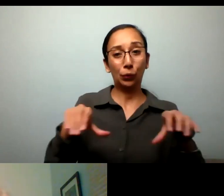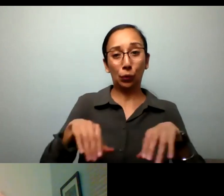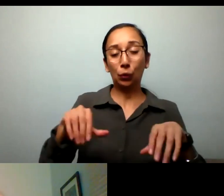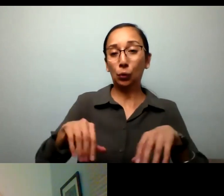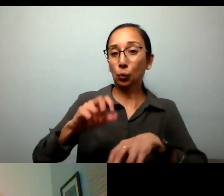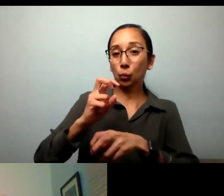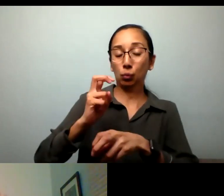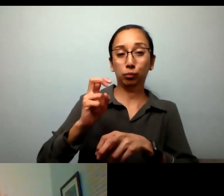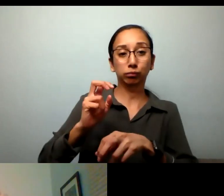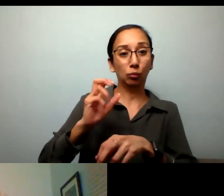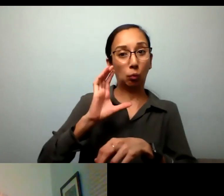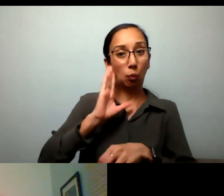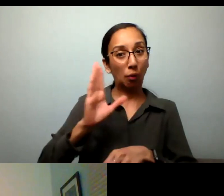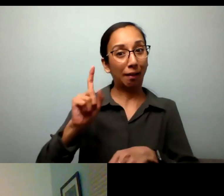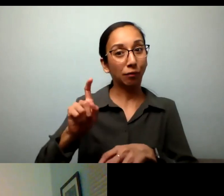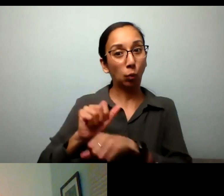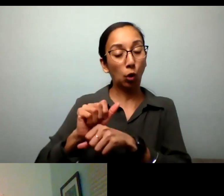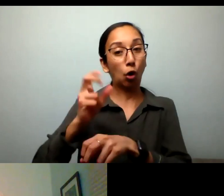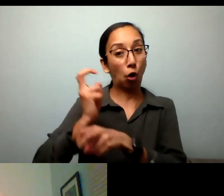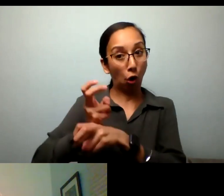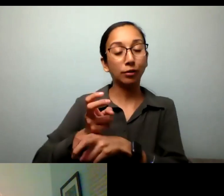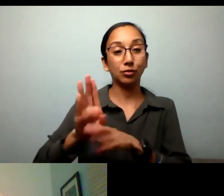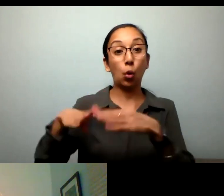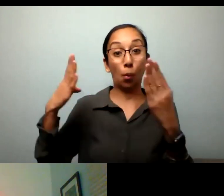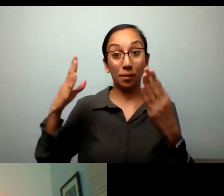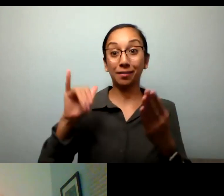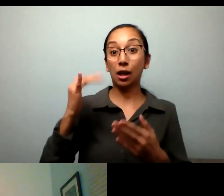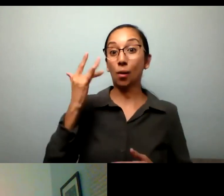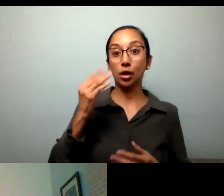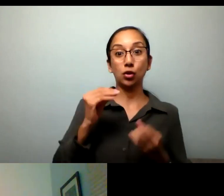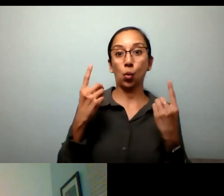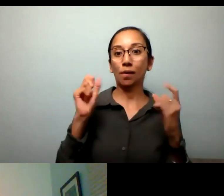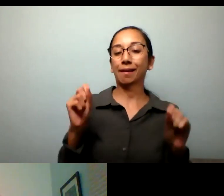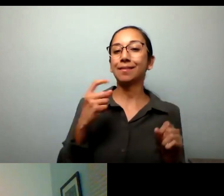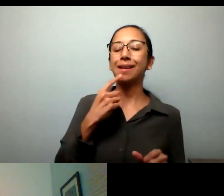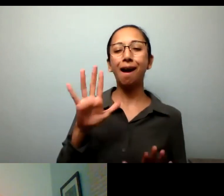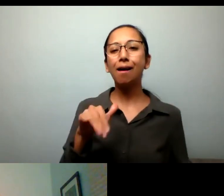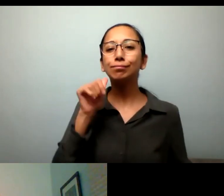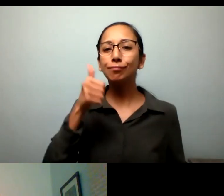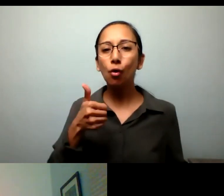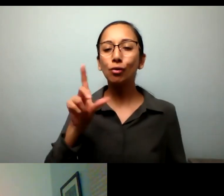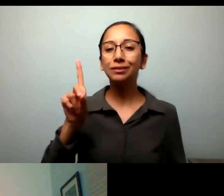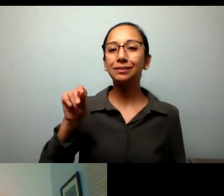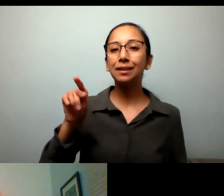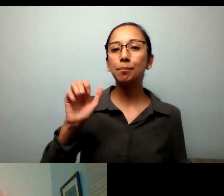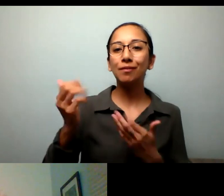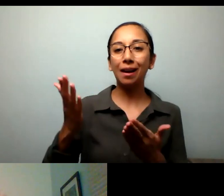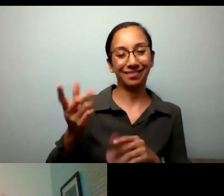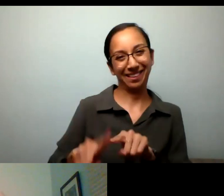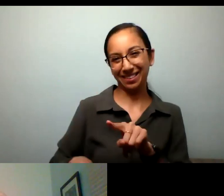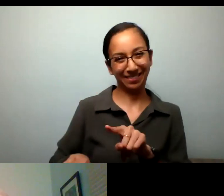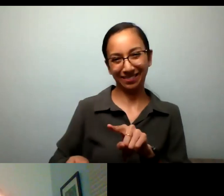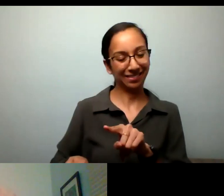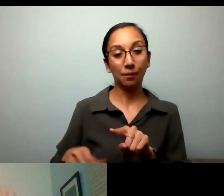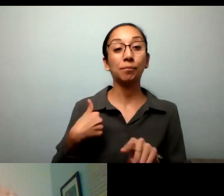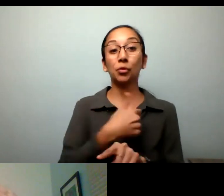will take for us to get open. That's why nobody can say, oh, we're going to open tomorrow. No, we're not. In fact, we can't